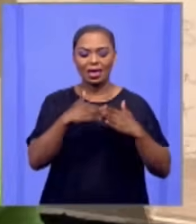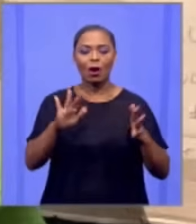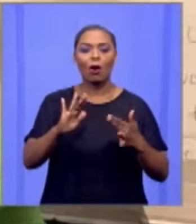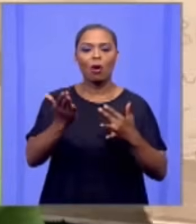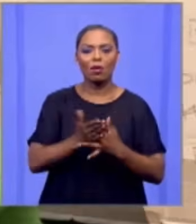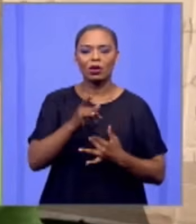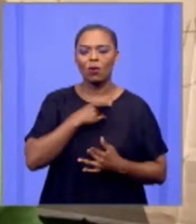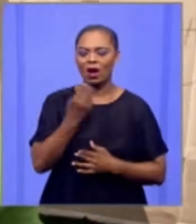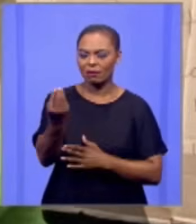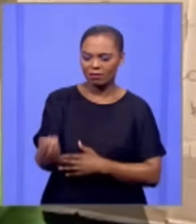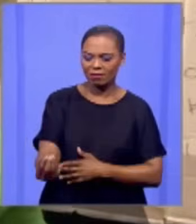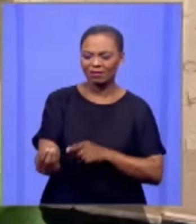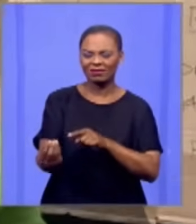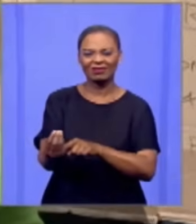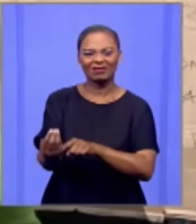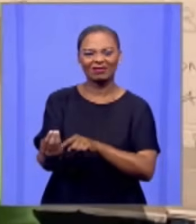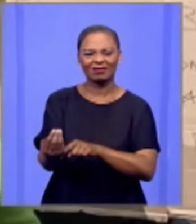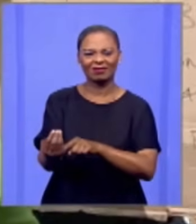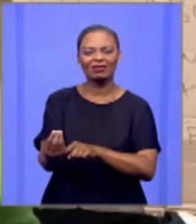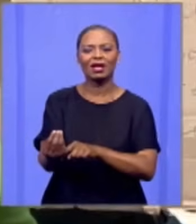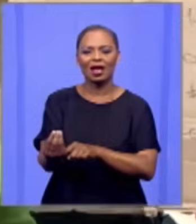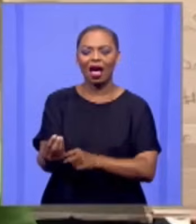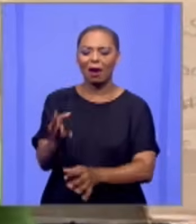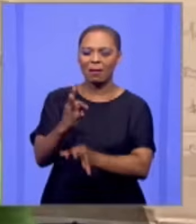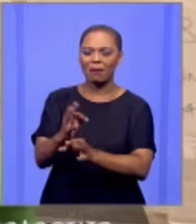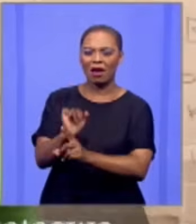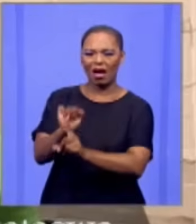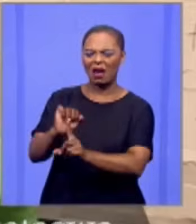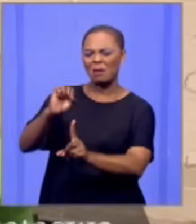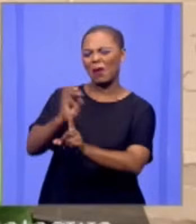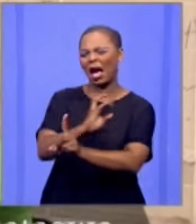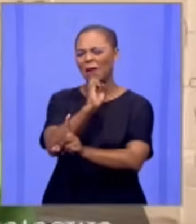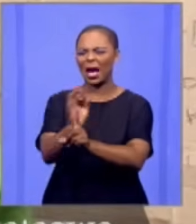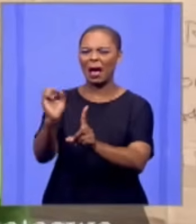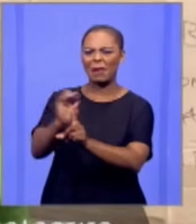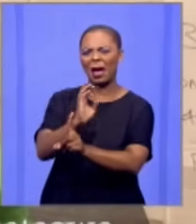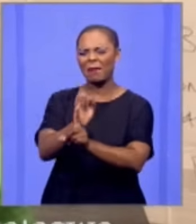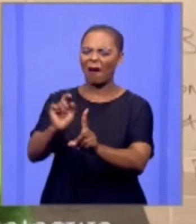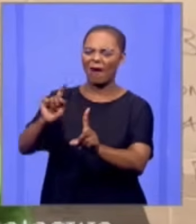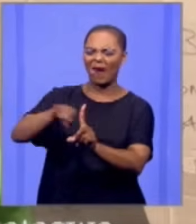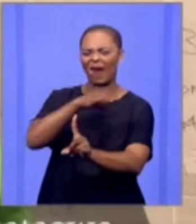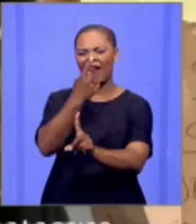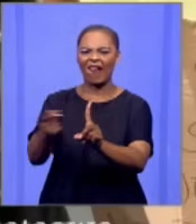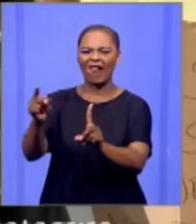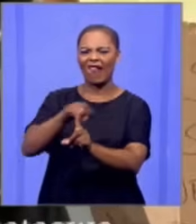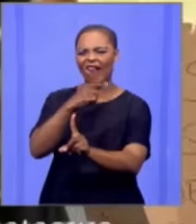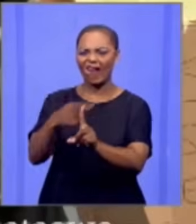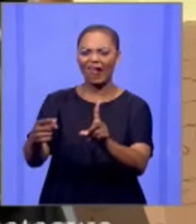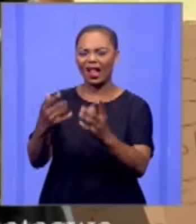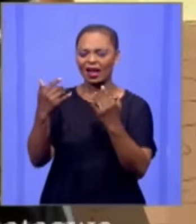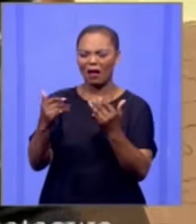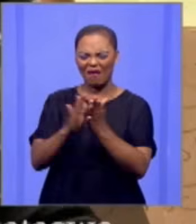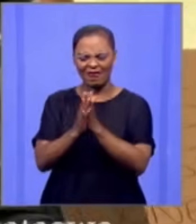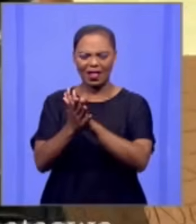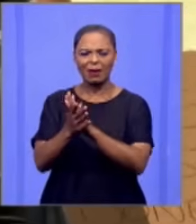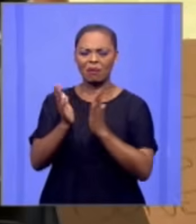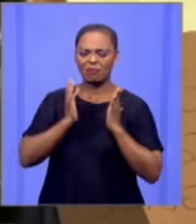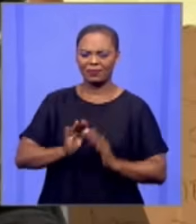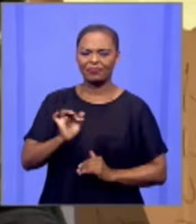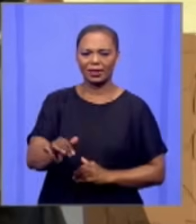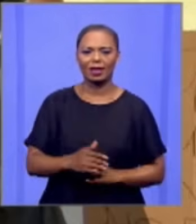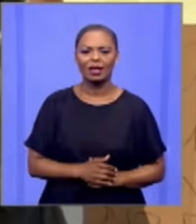ho be le ngwana e ke bulelwang hore o ntate ha mo gagathile ka tlung o mo shapile ebile ha se botse se hantle. Batho ba rona community because ho dulwa